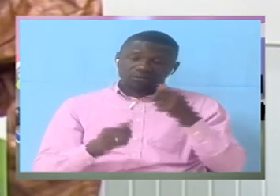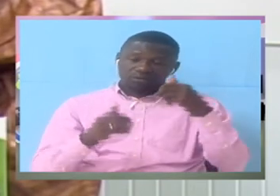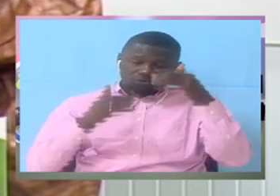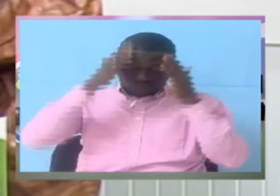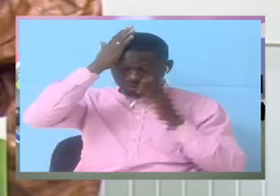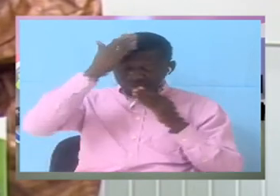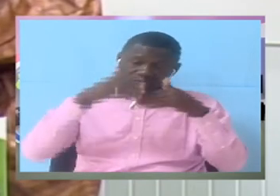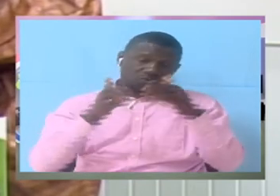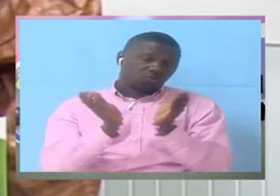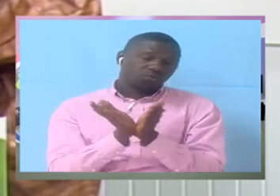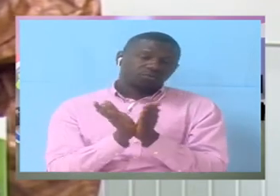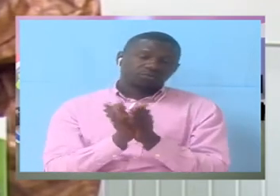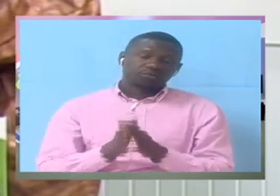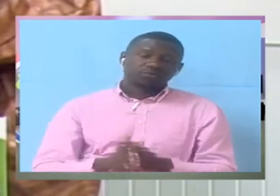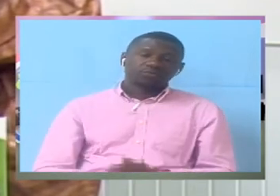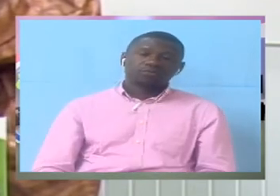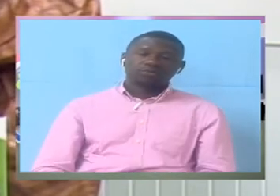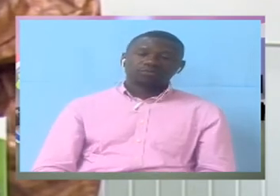soldiers.